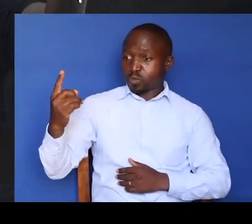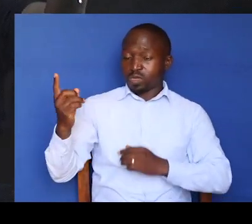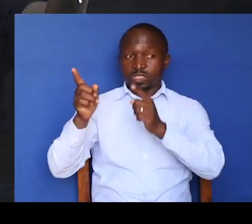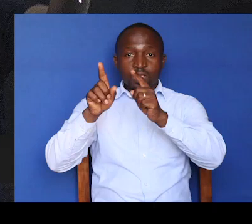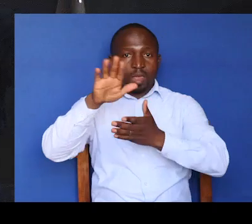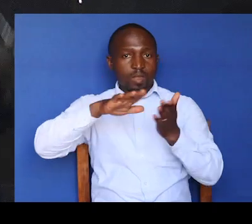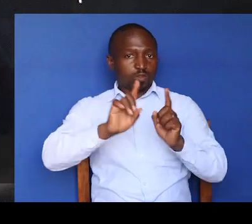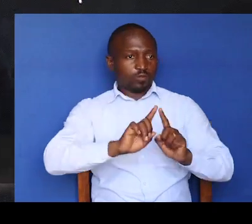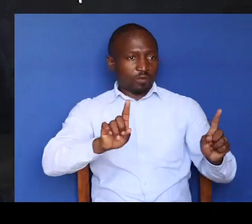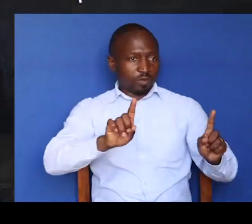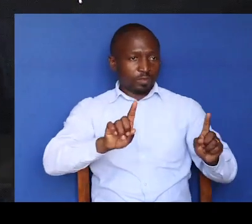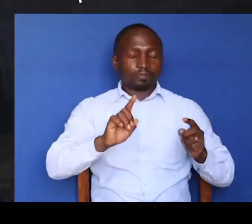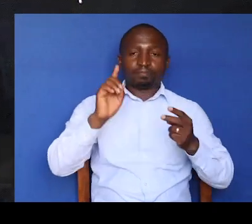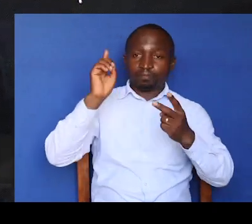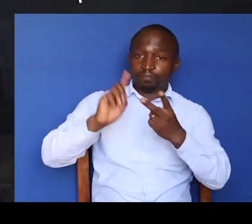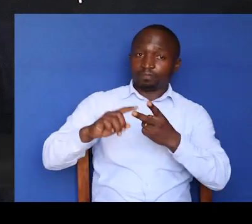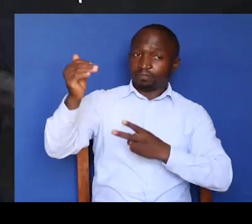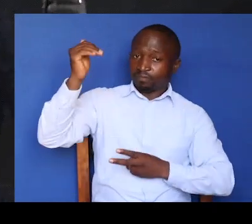This is another distinctive feature.